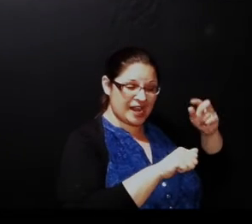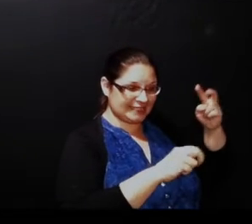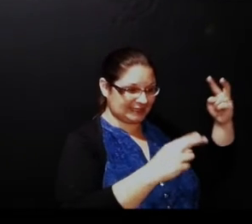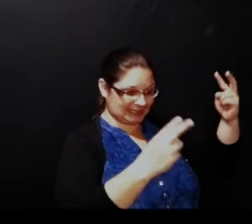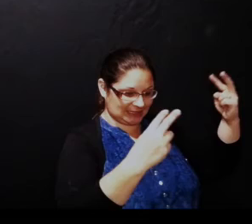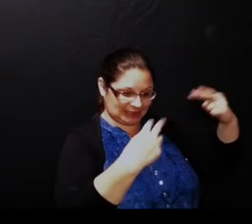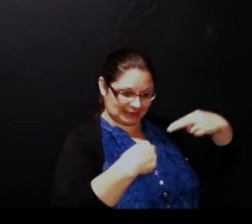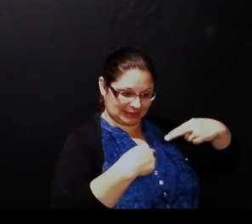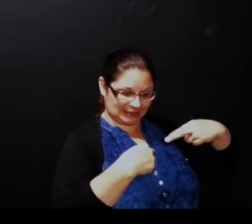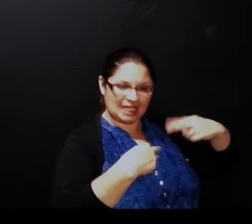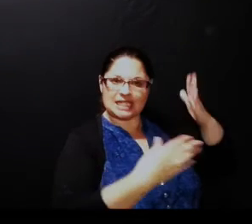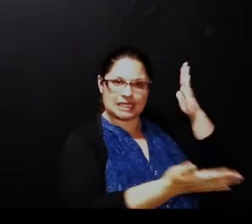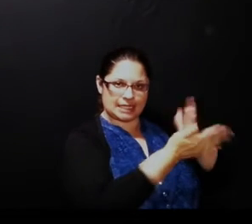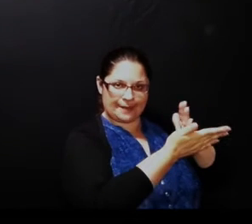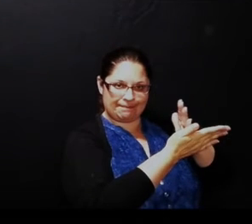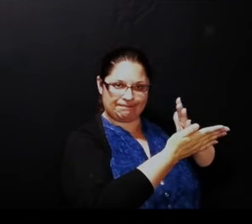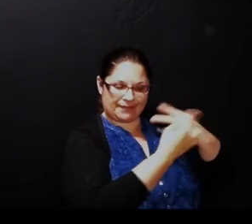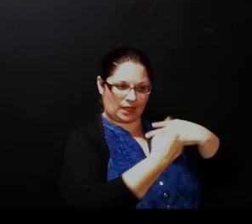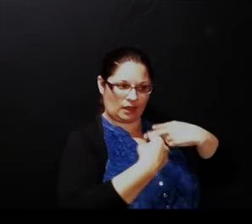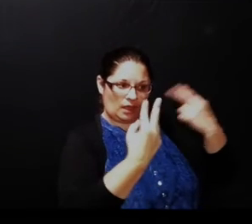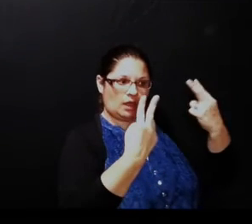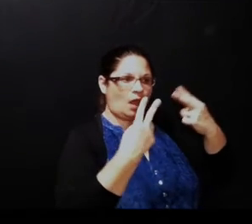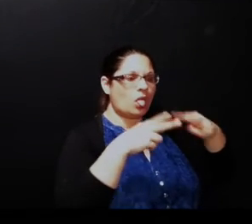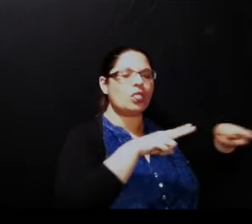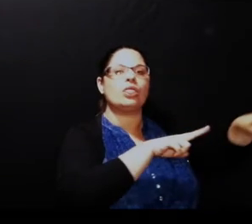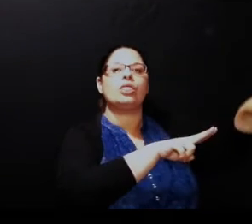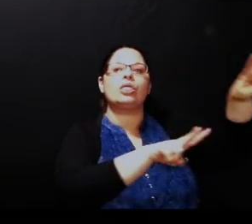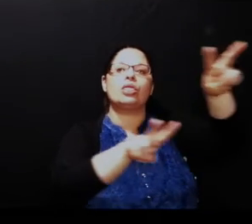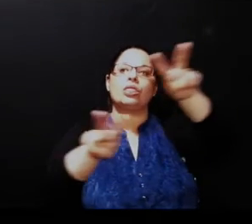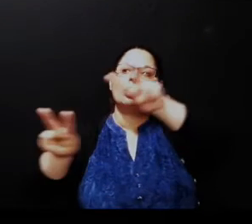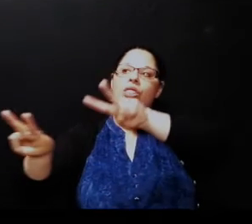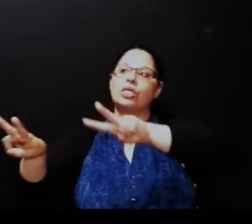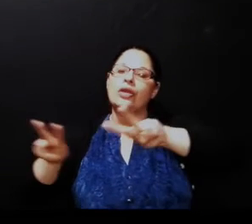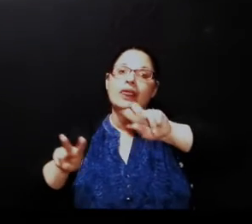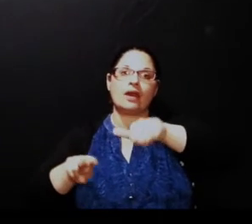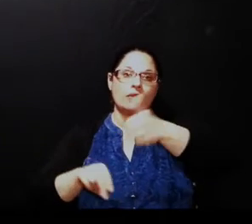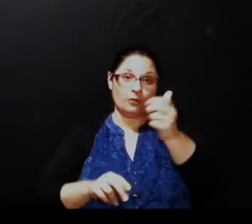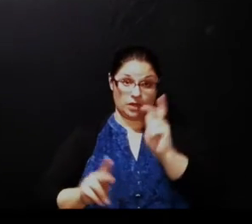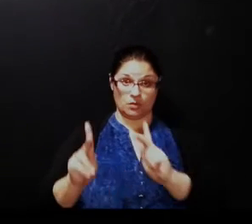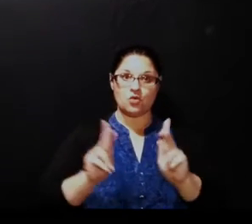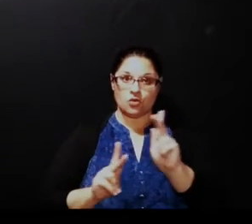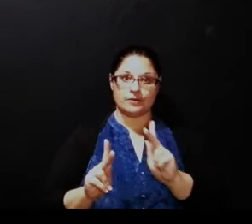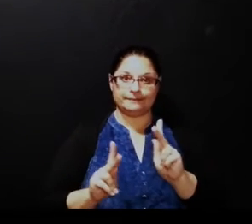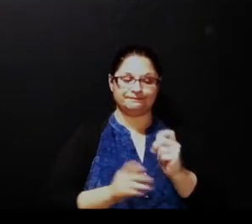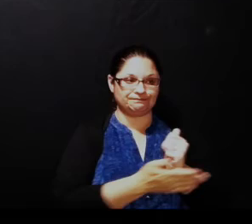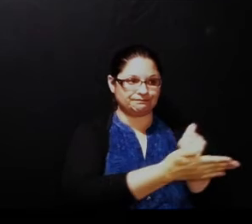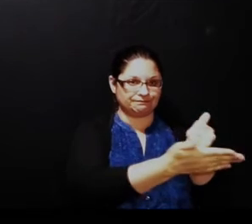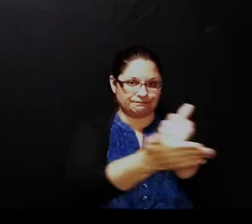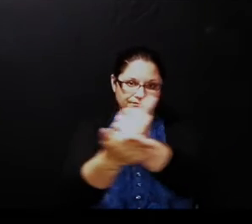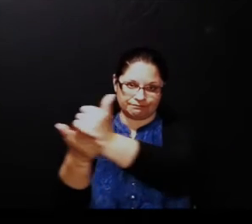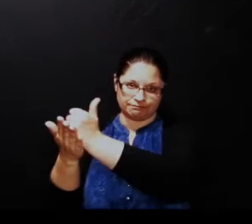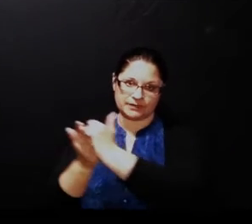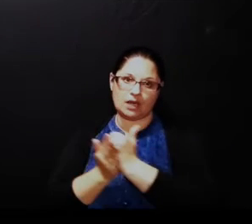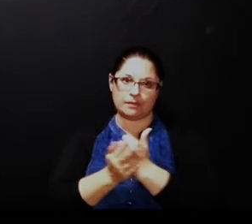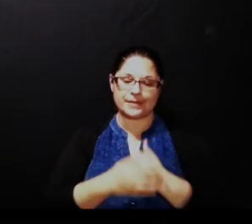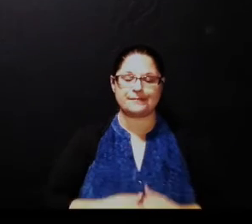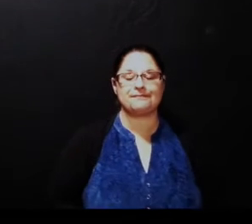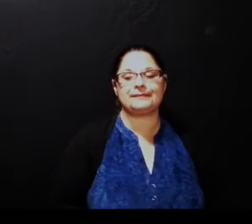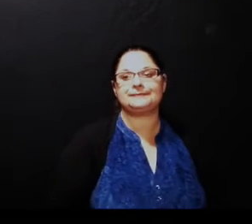Look at others as Jesus did. He says, you know, there are people, and here's His word here, His implication here. There are